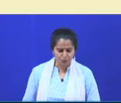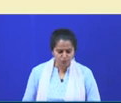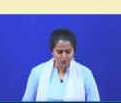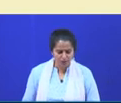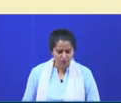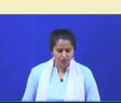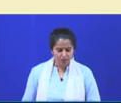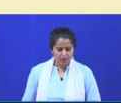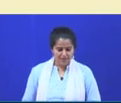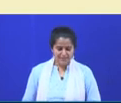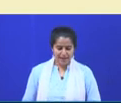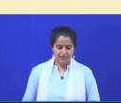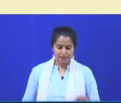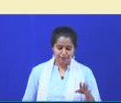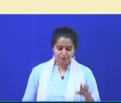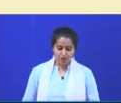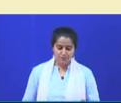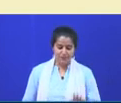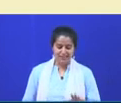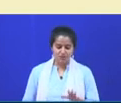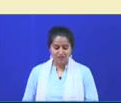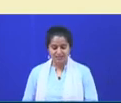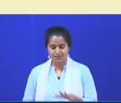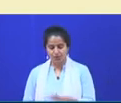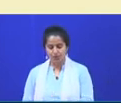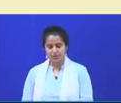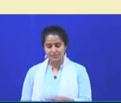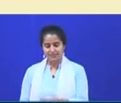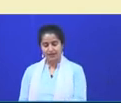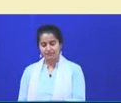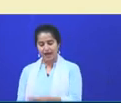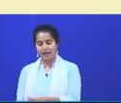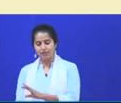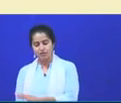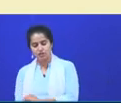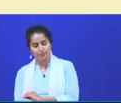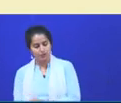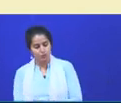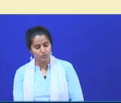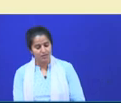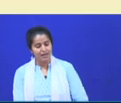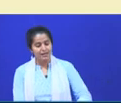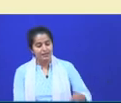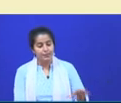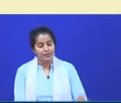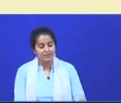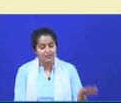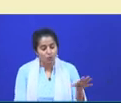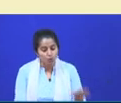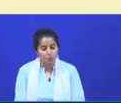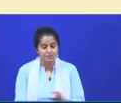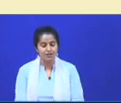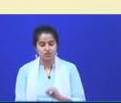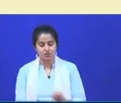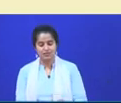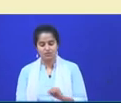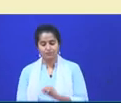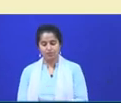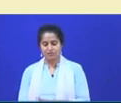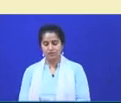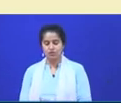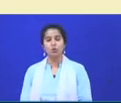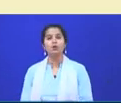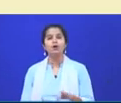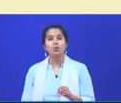The fourth rule is that if verbs meaning trust, fondness, love, anger, worship are used, then the person in whom such trust